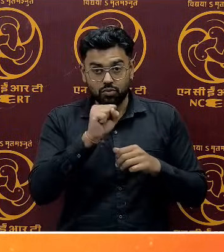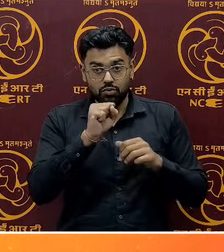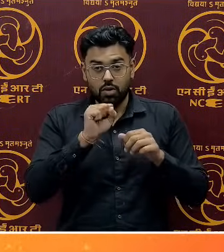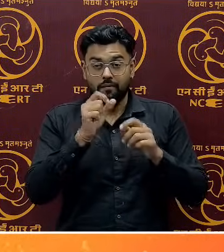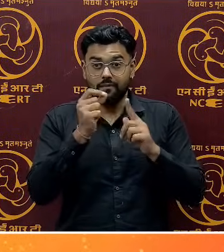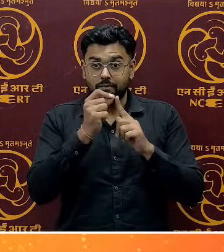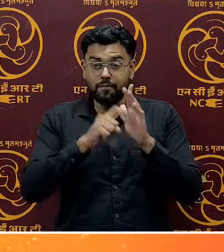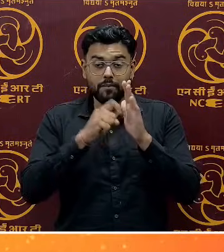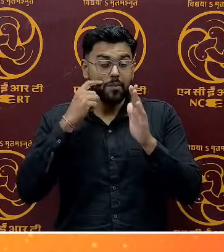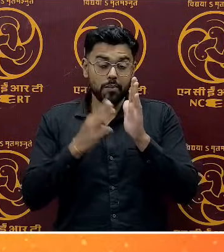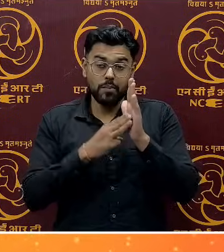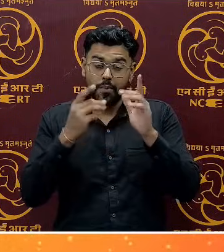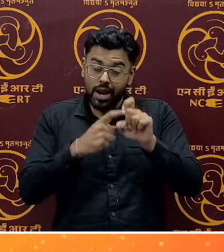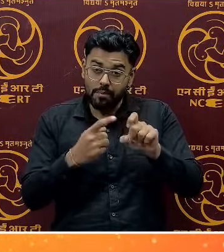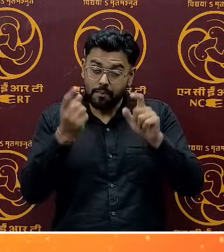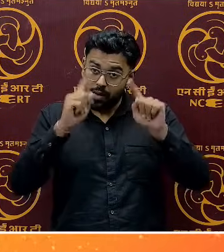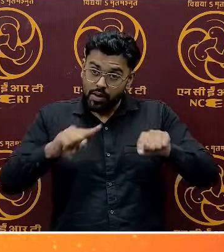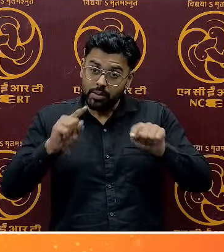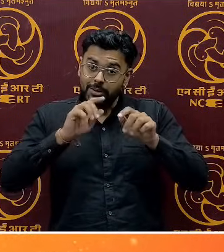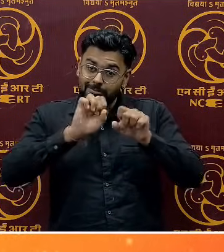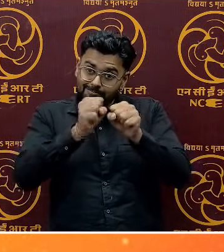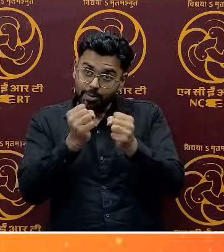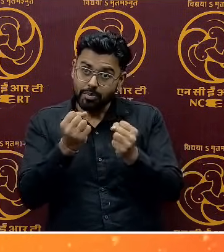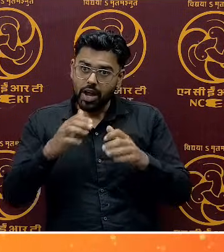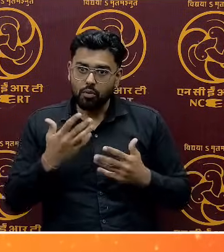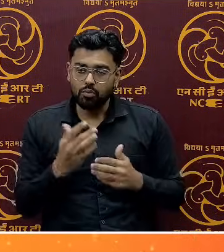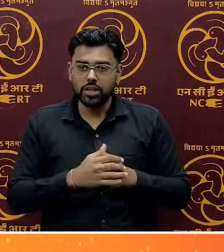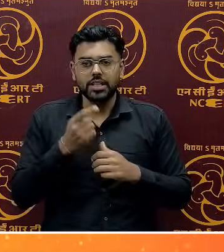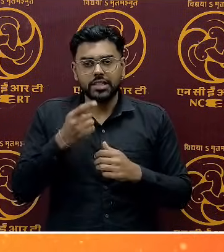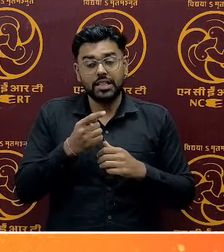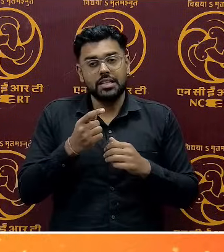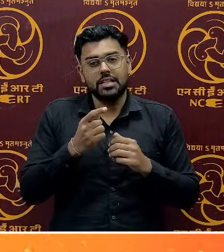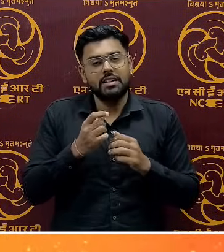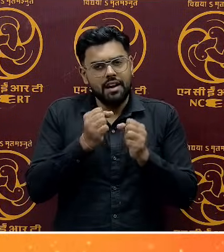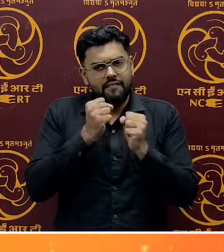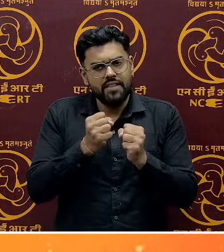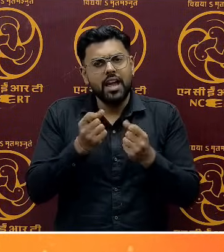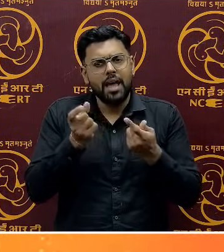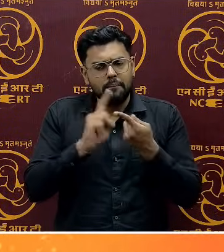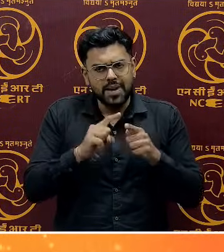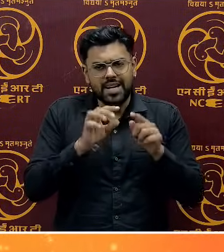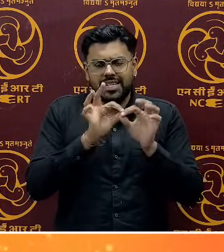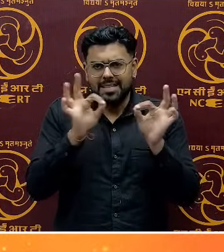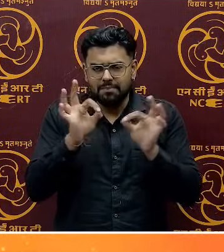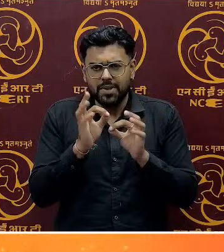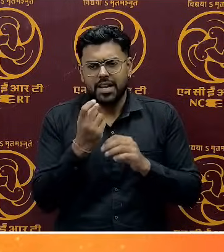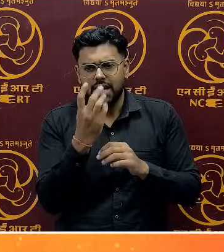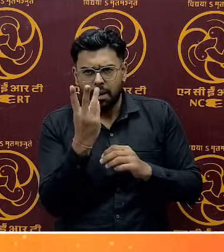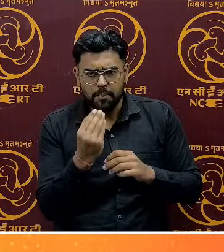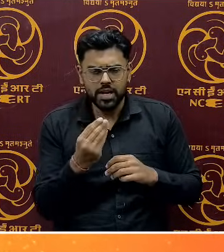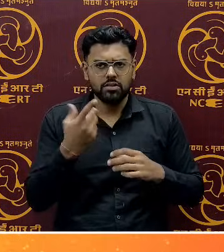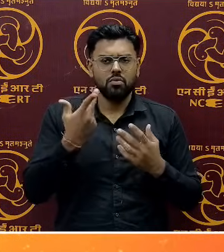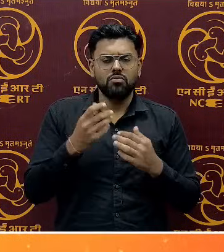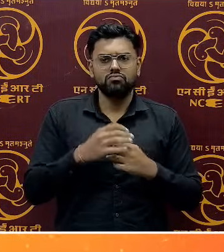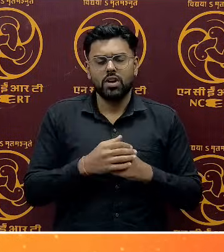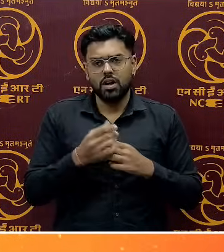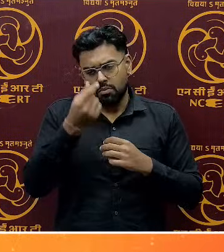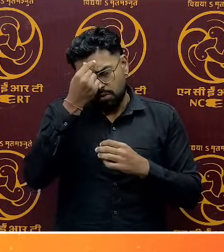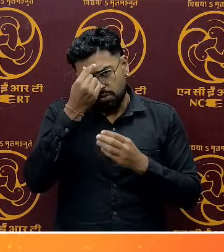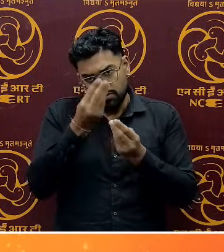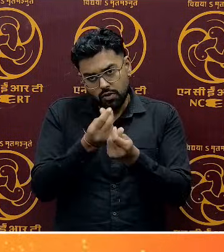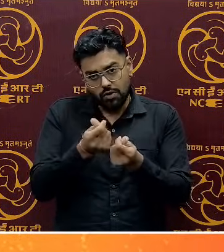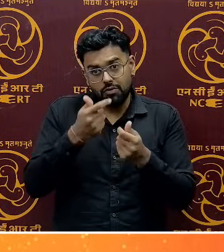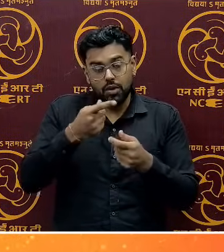prime factors, Harpreet. Okay. Okay. Which is very crucial for simplifying numbers and solving problems